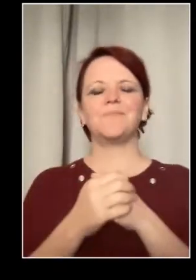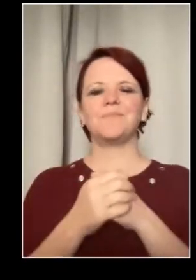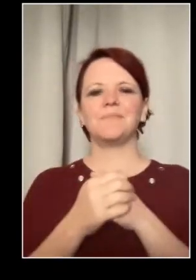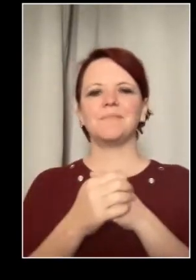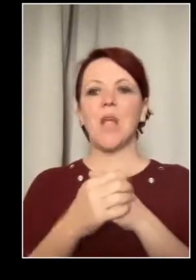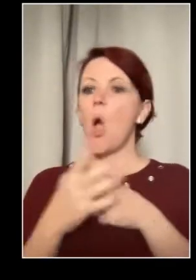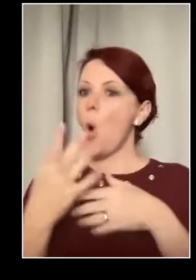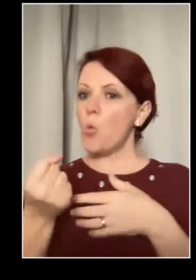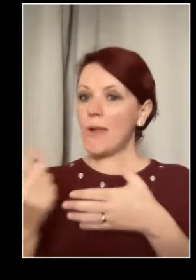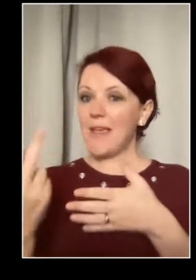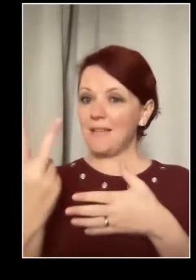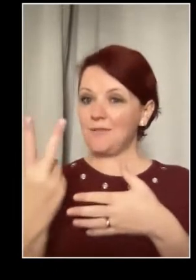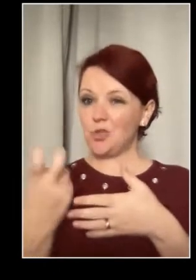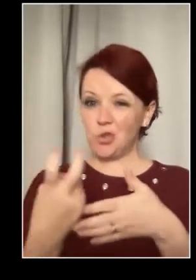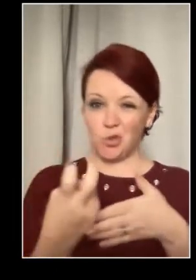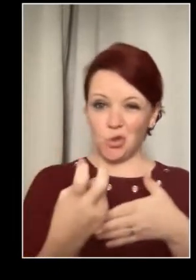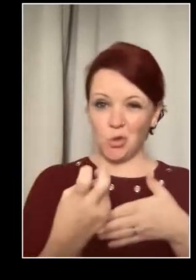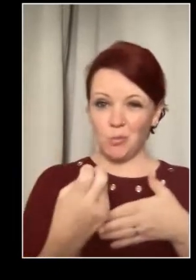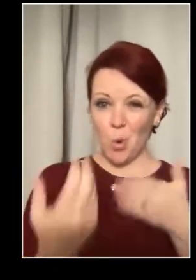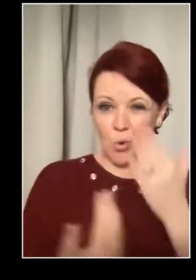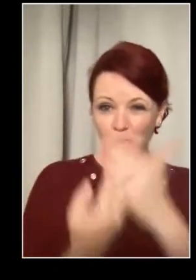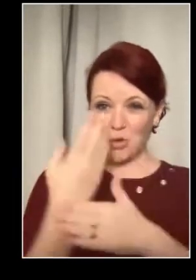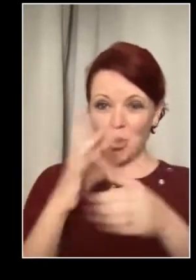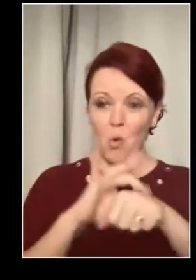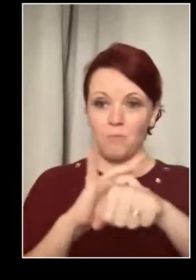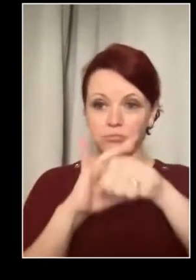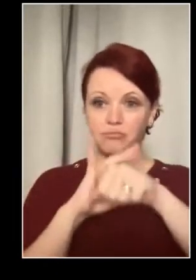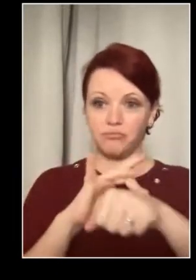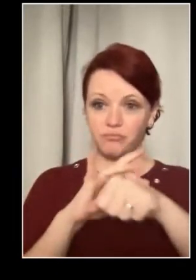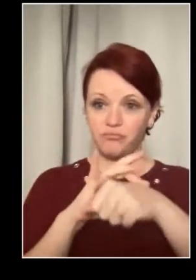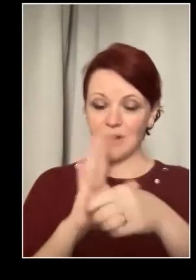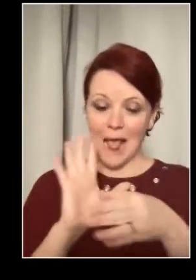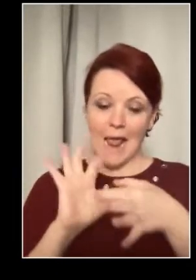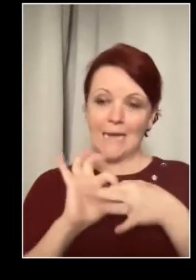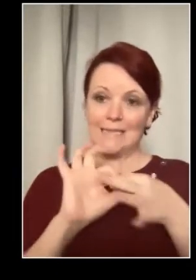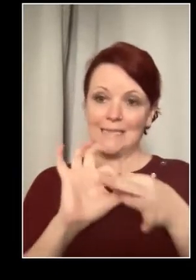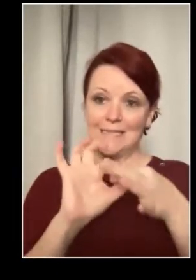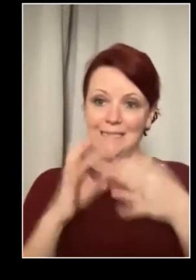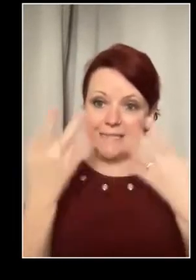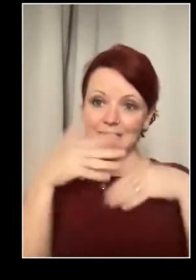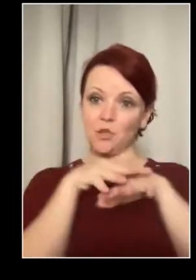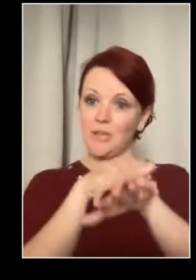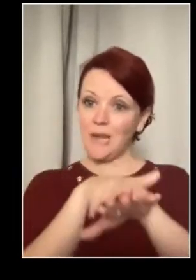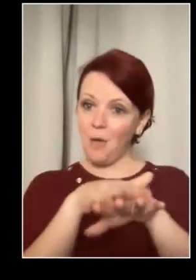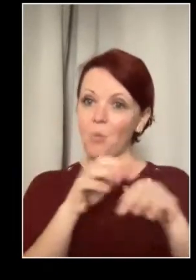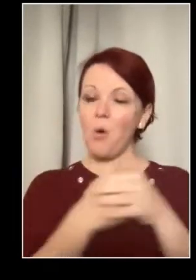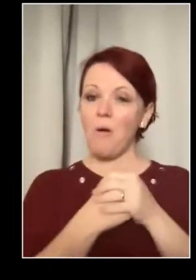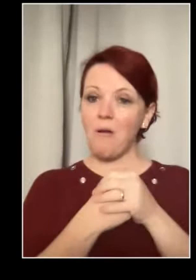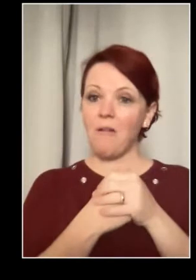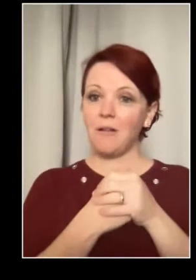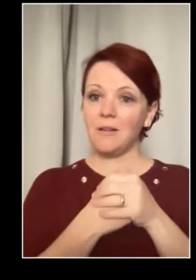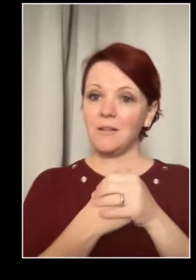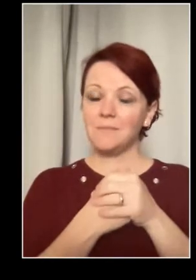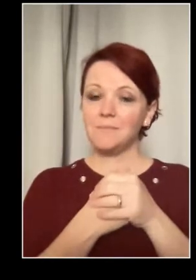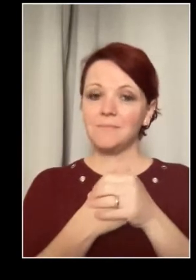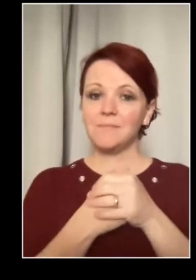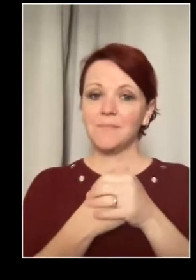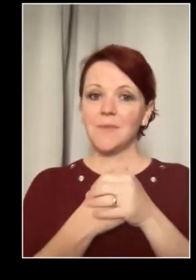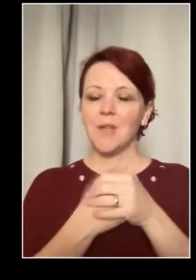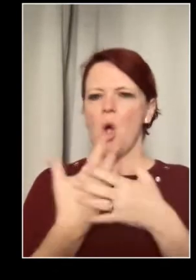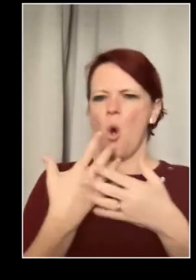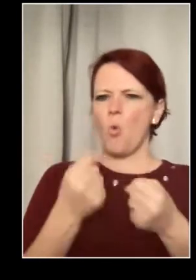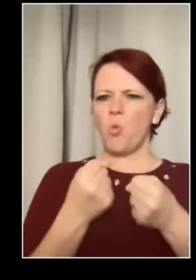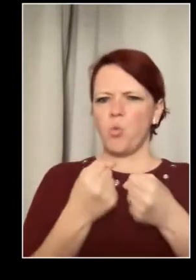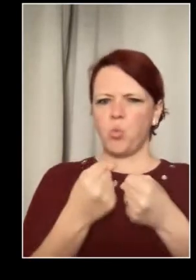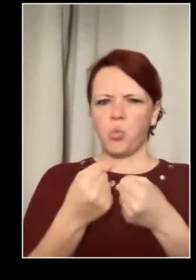new apprentices ourselves into the running of our network as business admin apprentices. We've supported the hosting of London's Capital